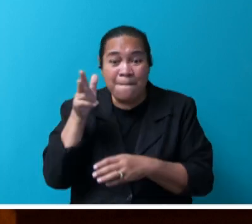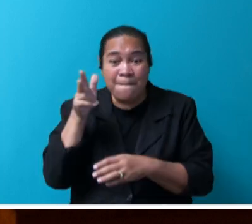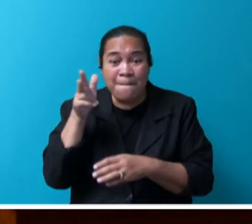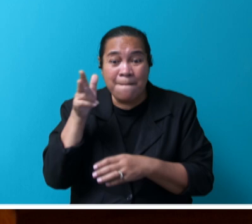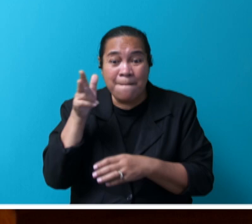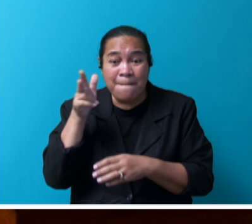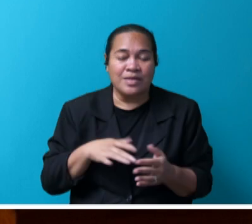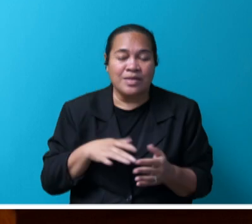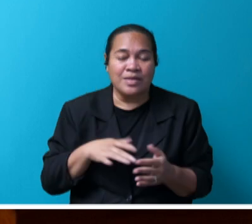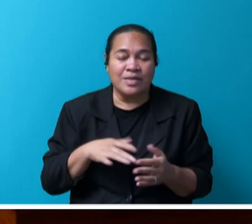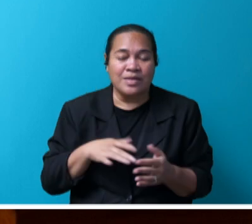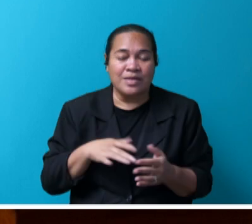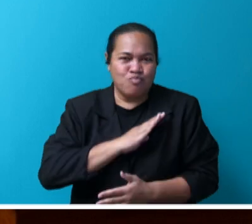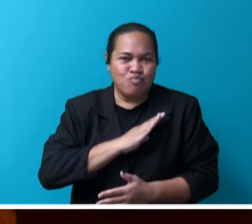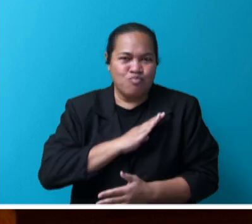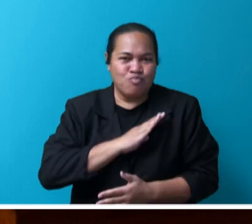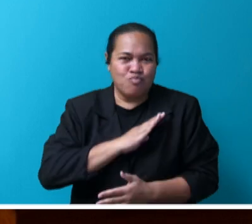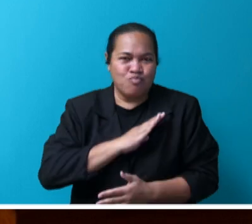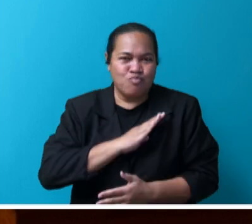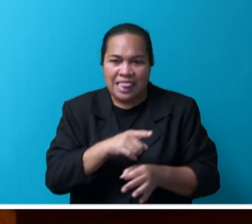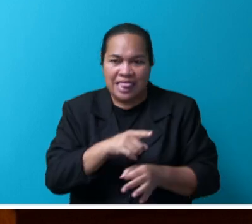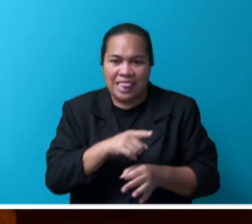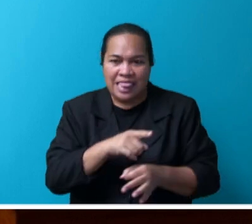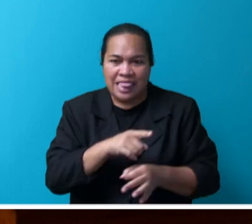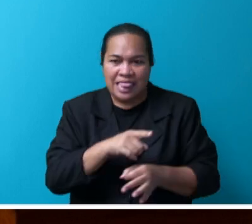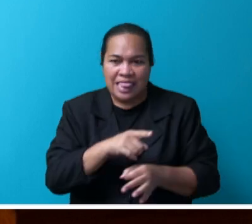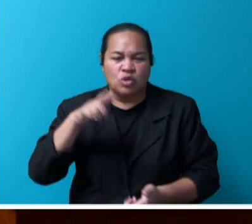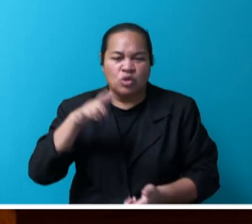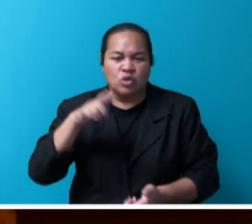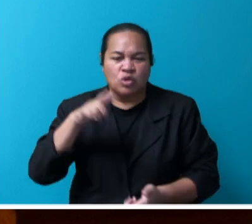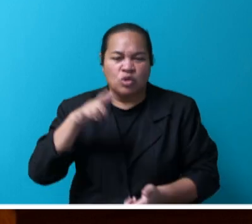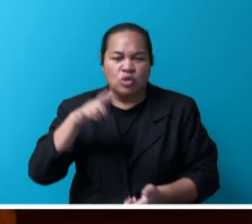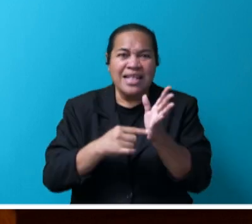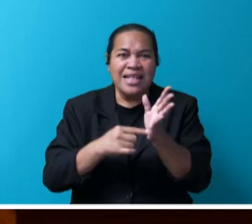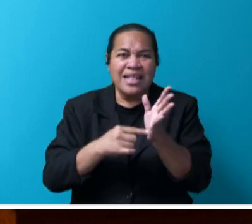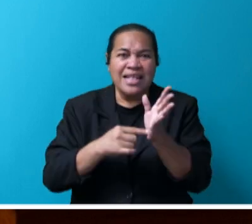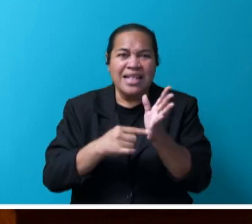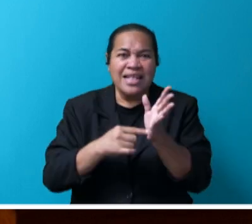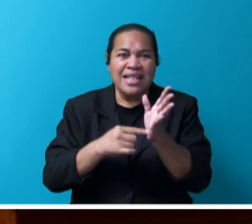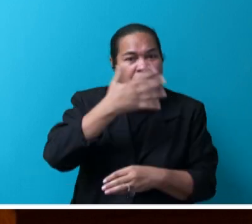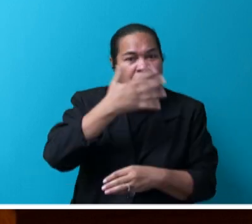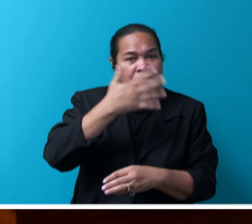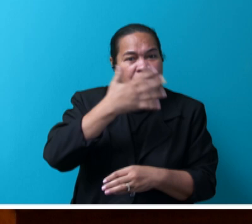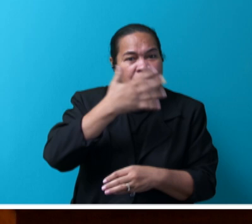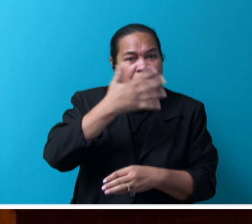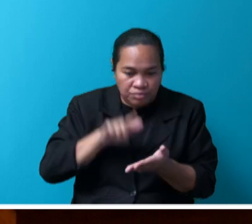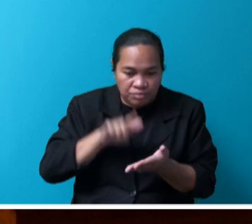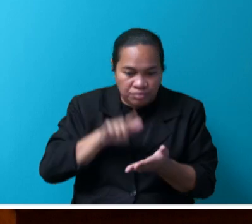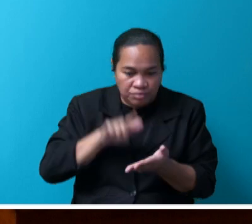truth and honesty. Mr. Speaker, sir, it's unrealistic as well to make every citizen